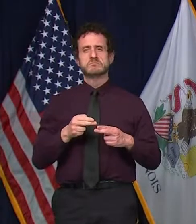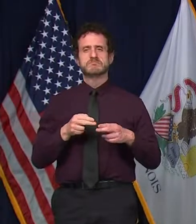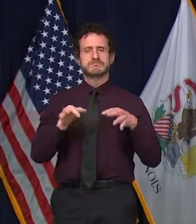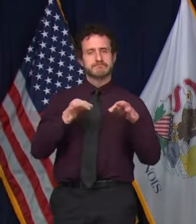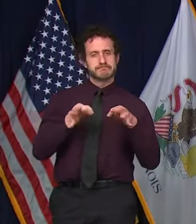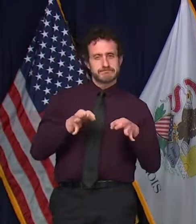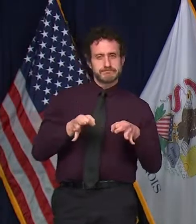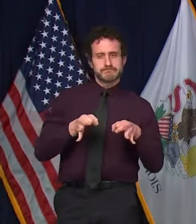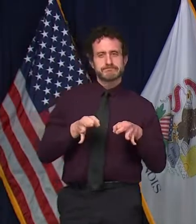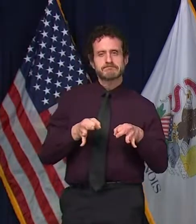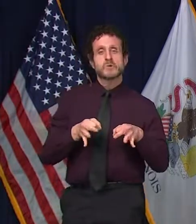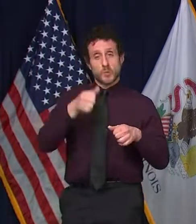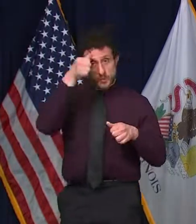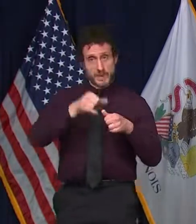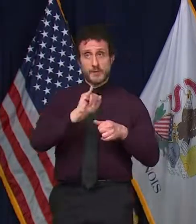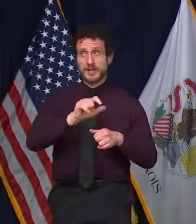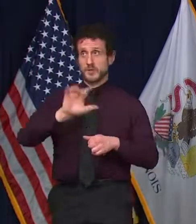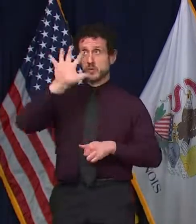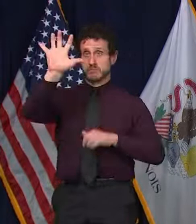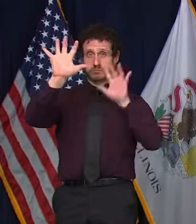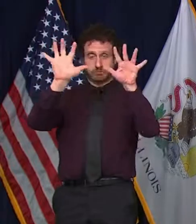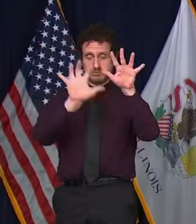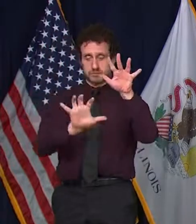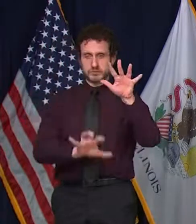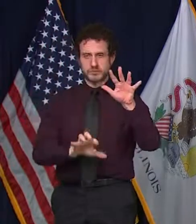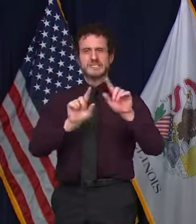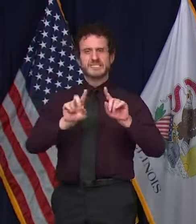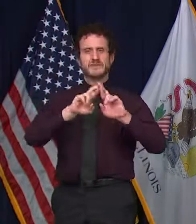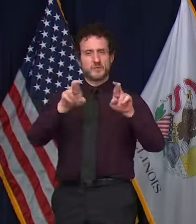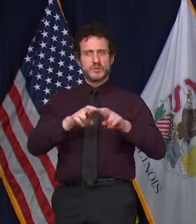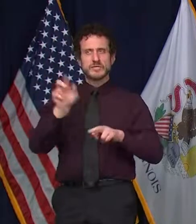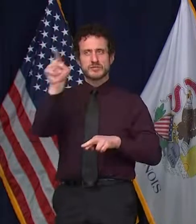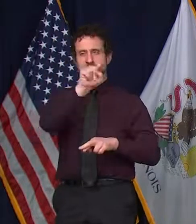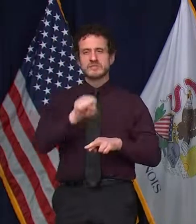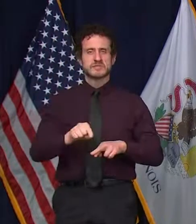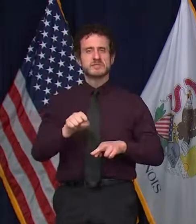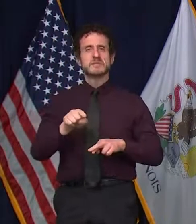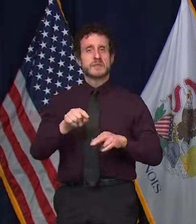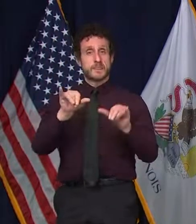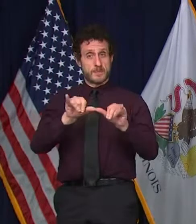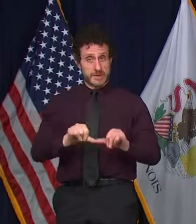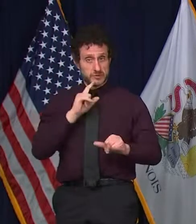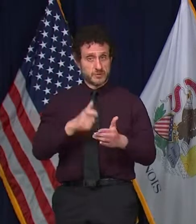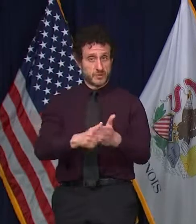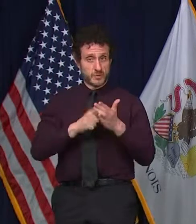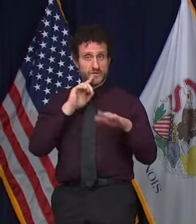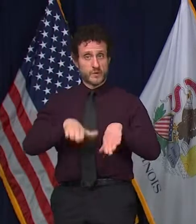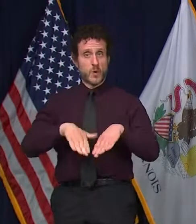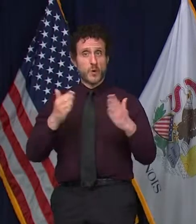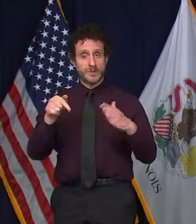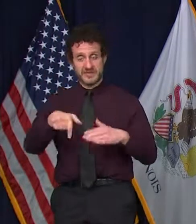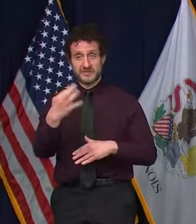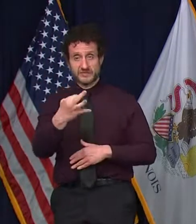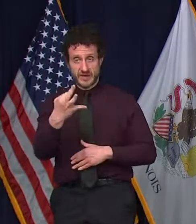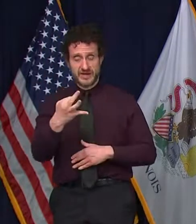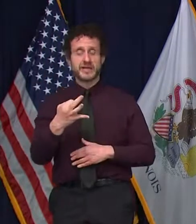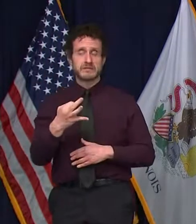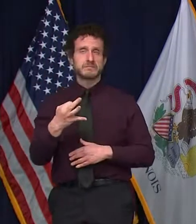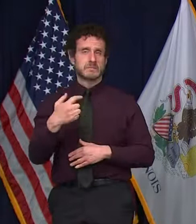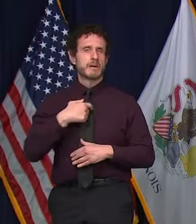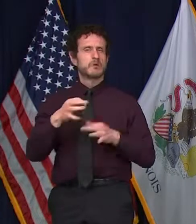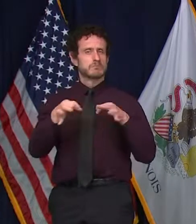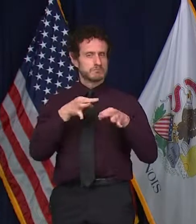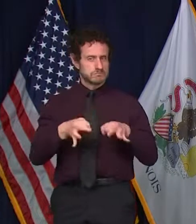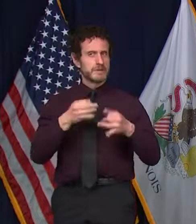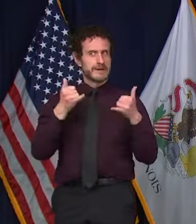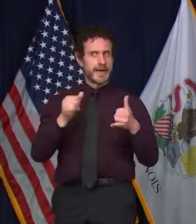of Illinois stands in meeting the metrics to move into Phase 3 this Friday, and the overall direction of those metrics